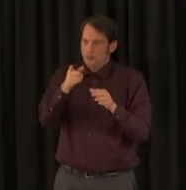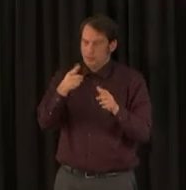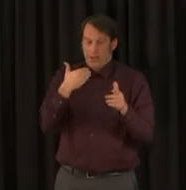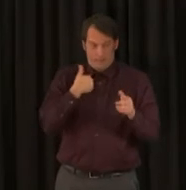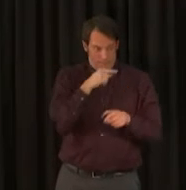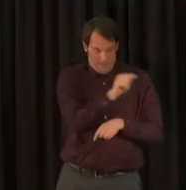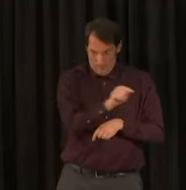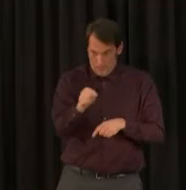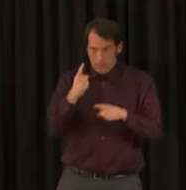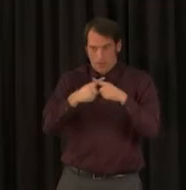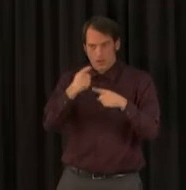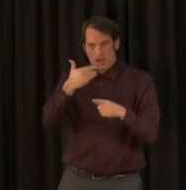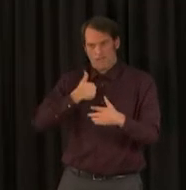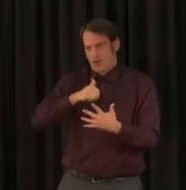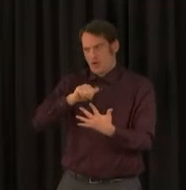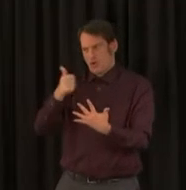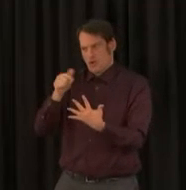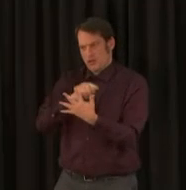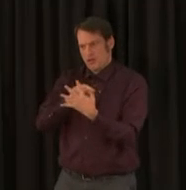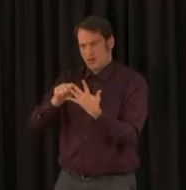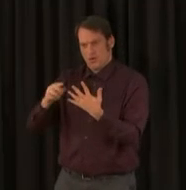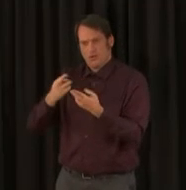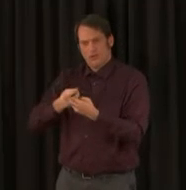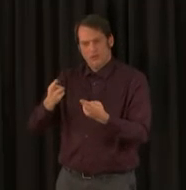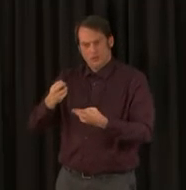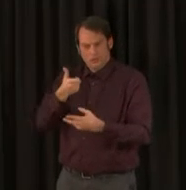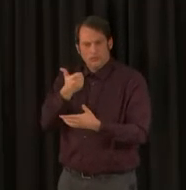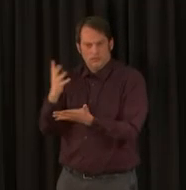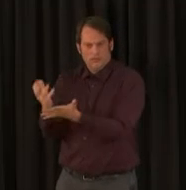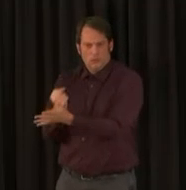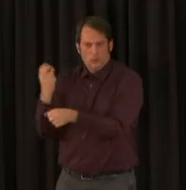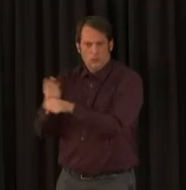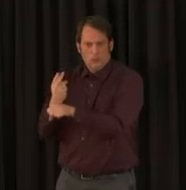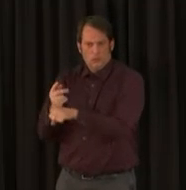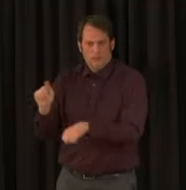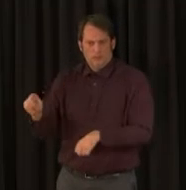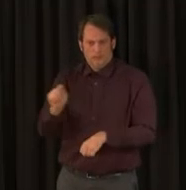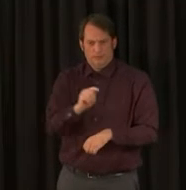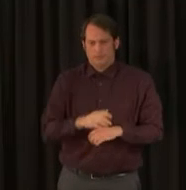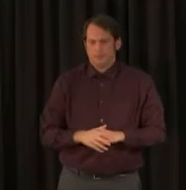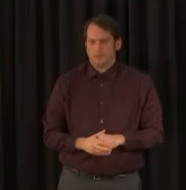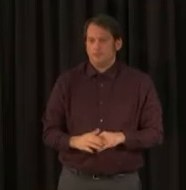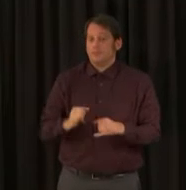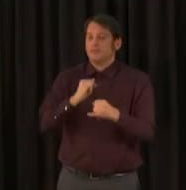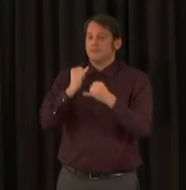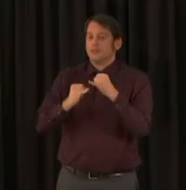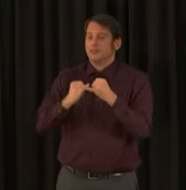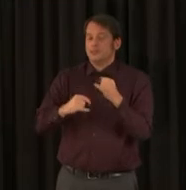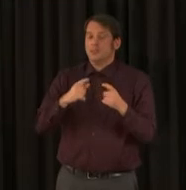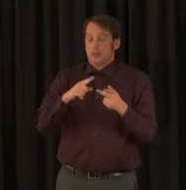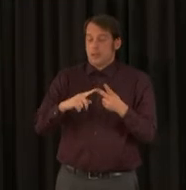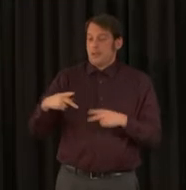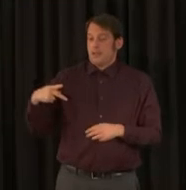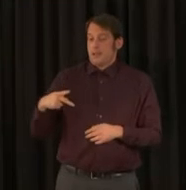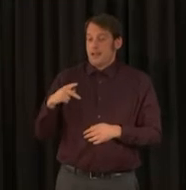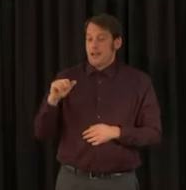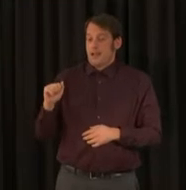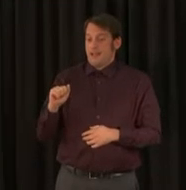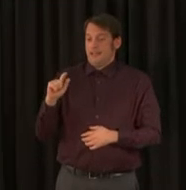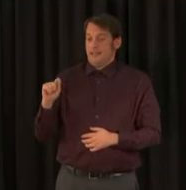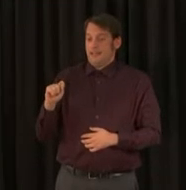resources. And last but absolutely not least, our very own PTAC team is at the ready to help